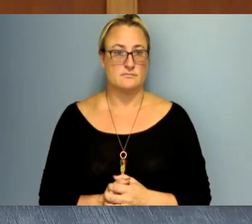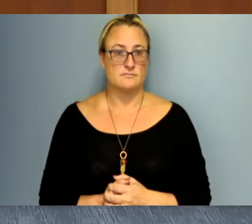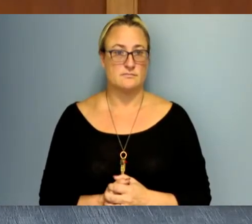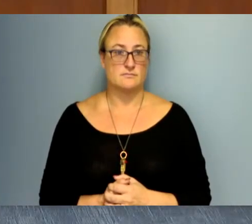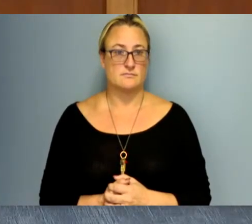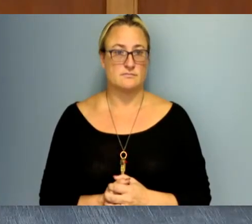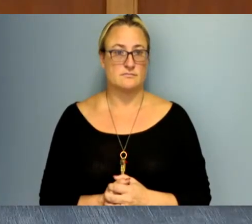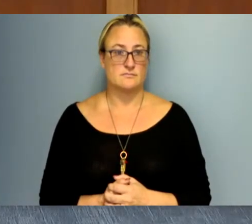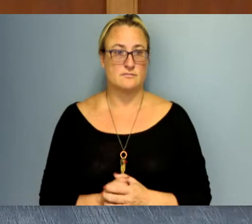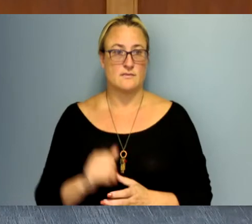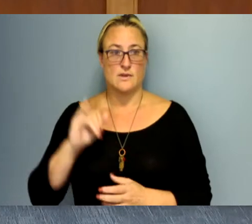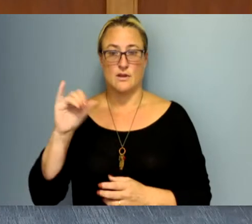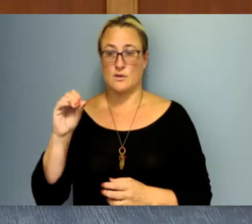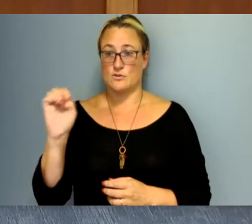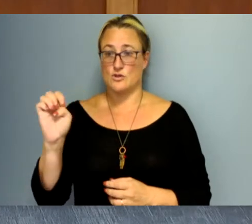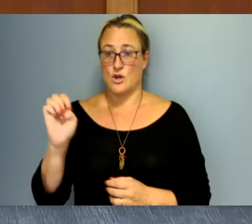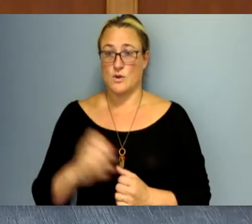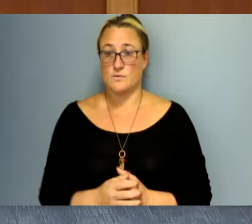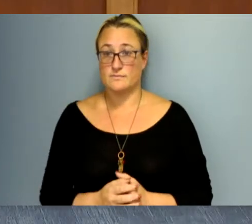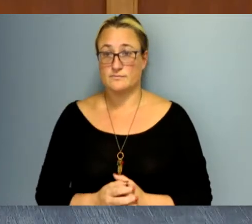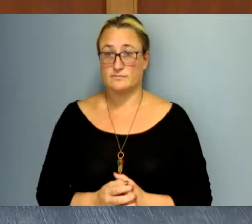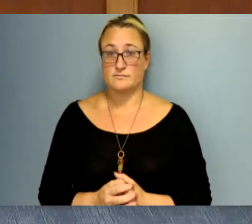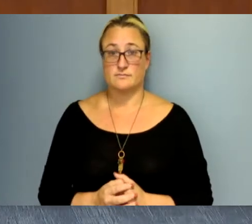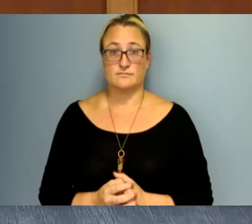Joe is the name that's, okay.